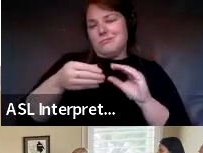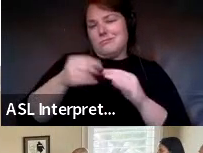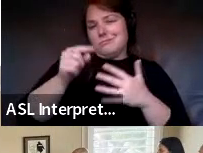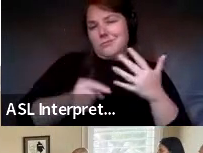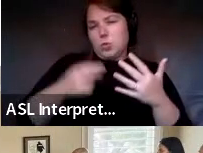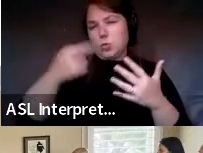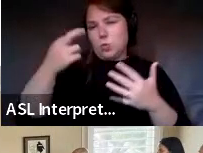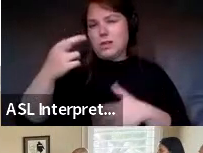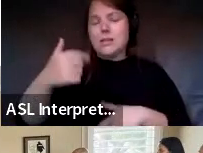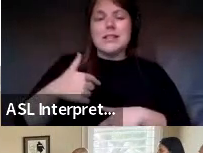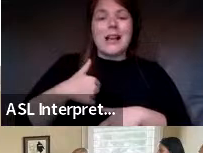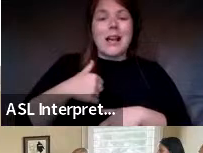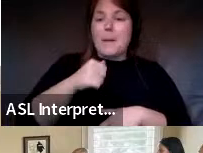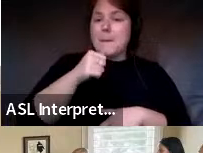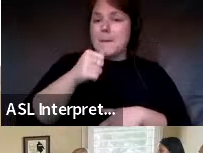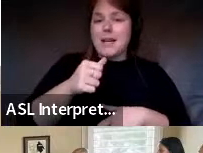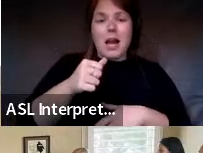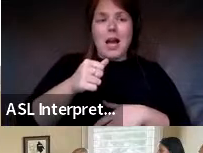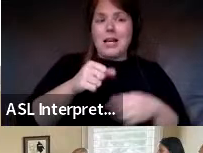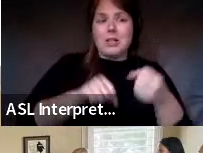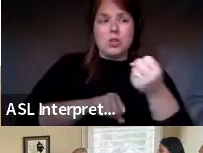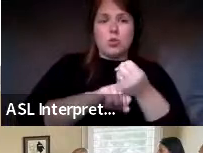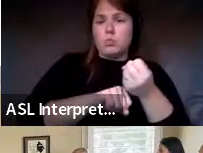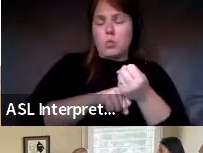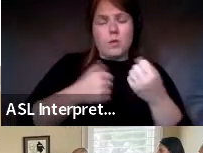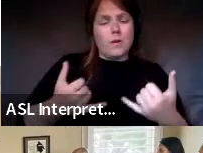am not in support at this time.